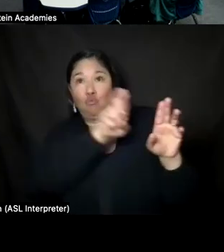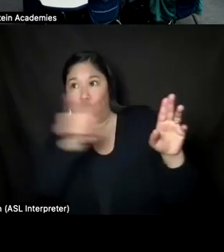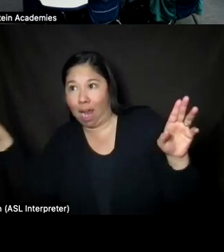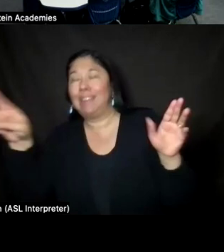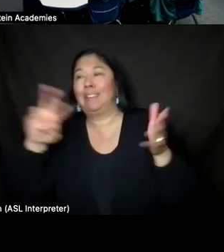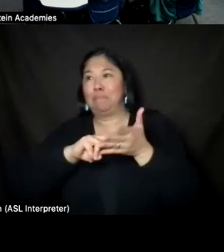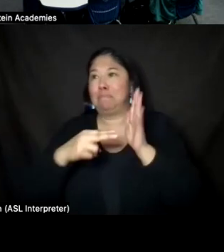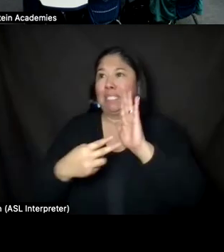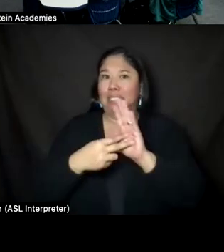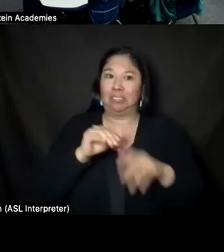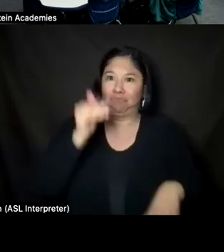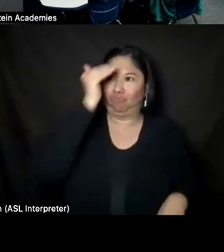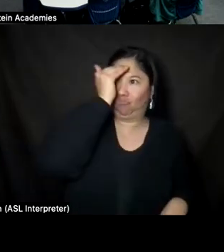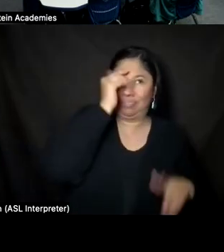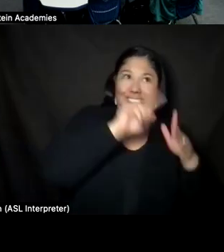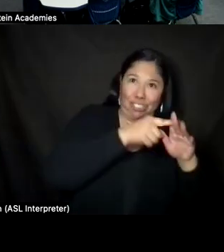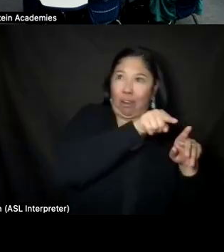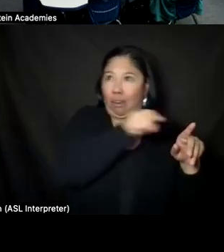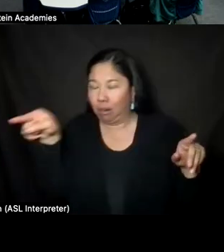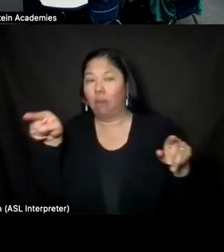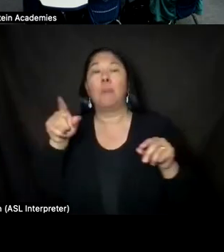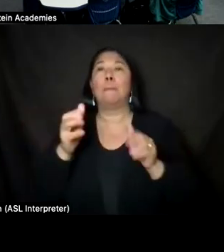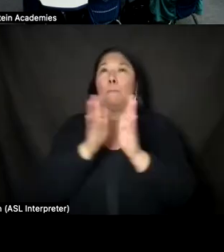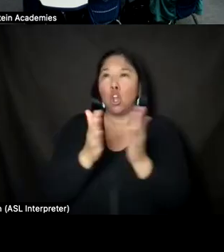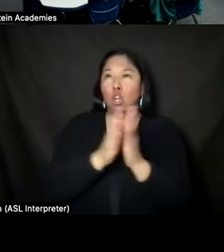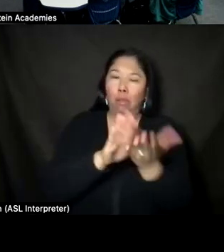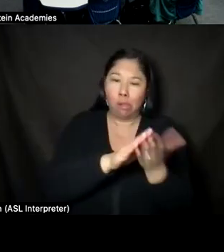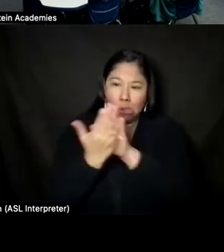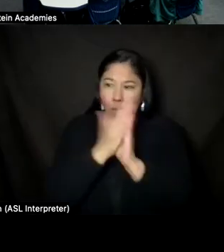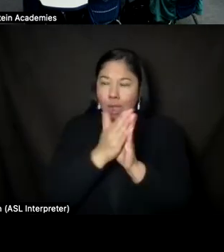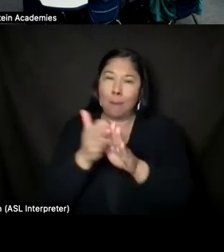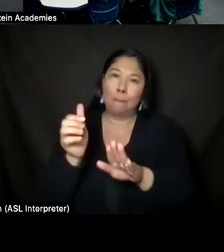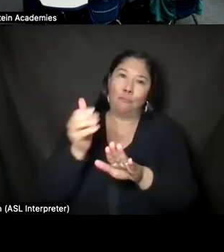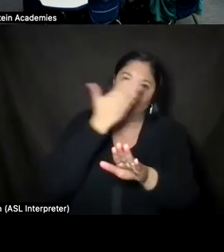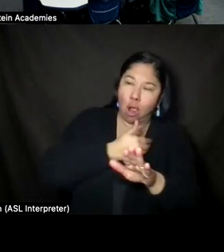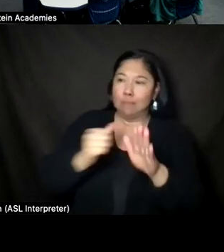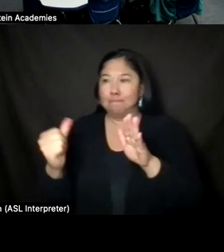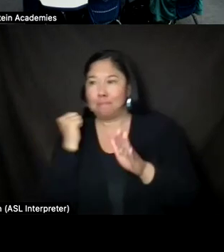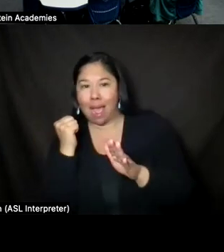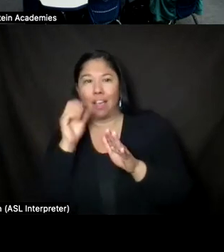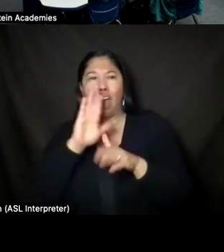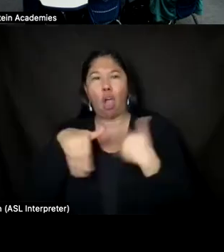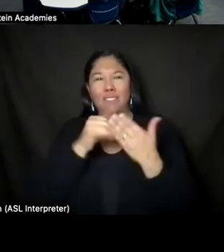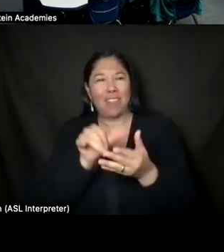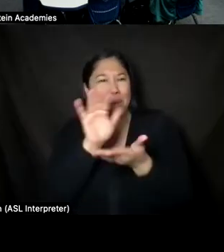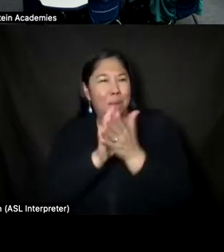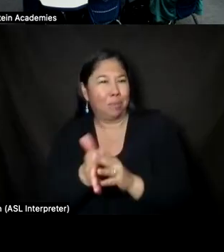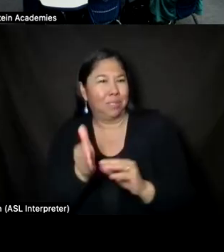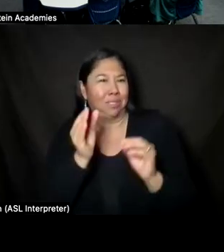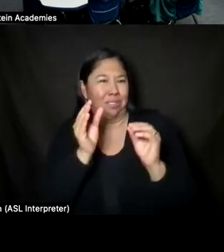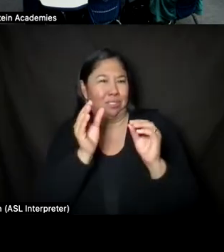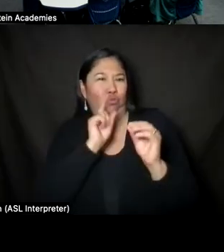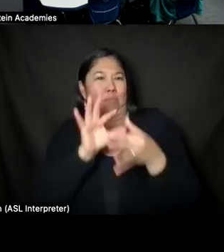book, understanding different genres as they get older, fiction and informational and all of those things. So those are all the